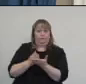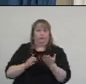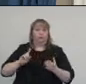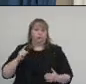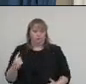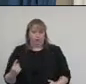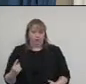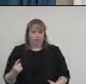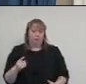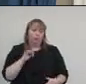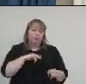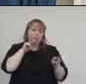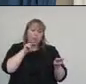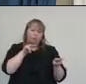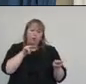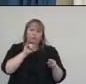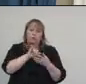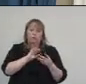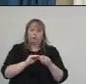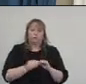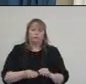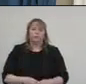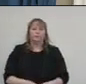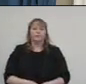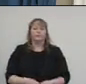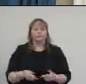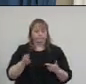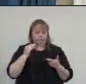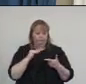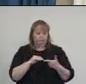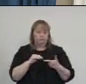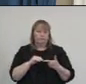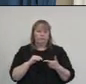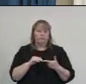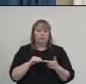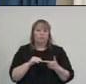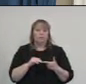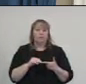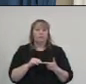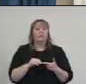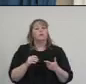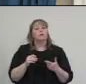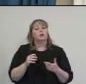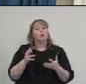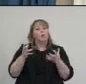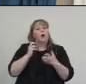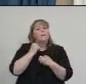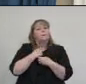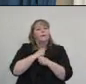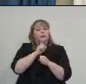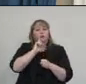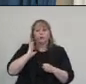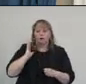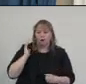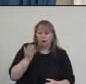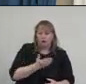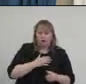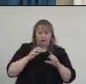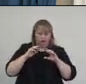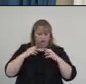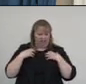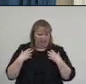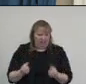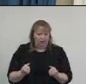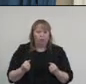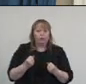trend closely. Number two, ensure that our healthcare system is out of crisis mode and able to handle potential